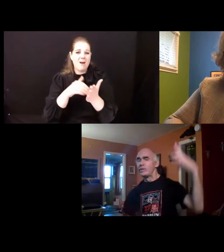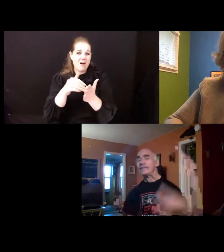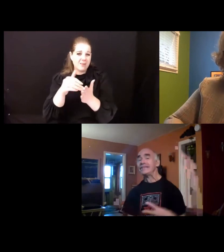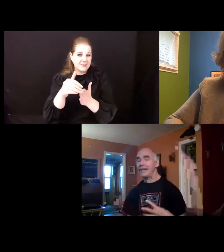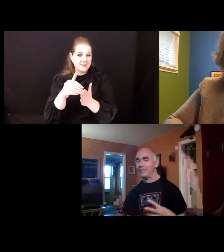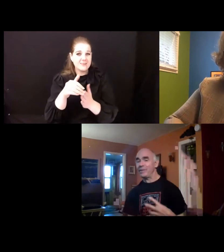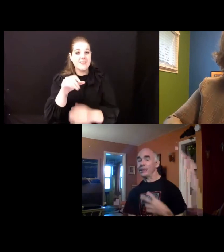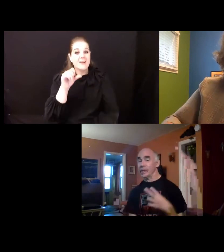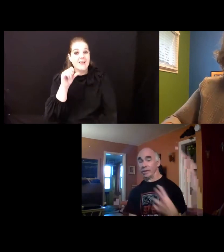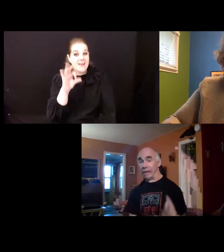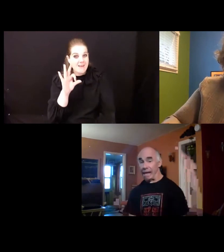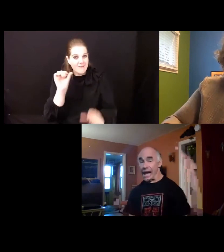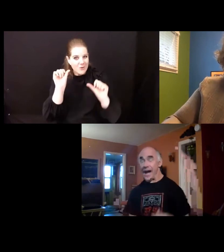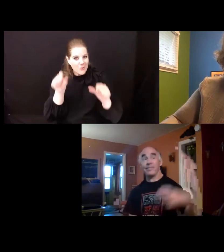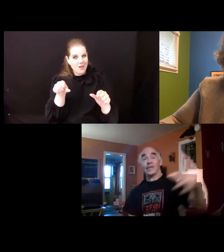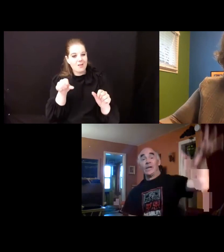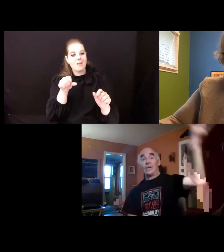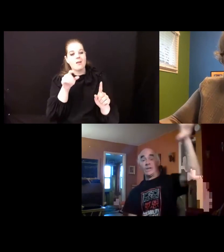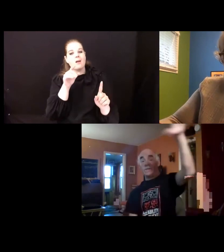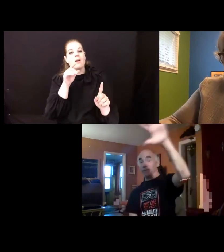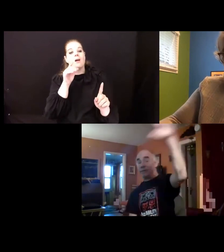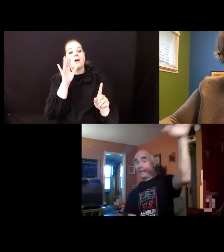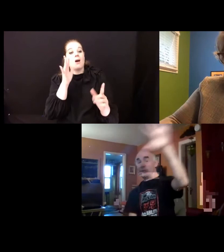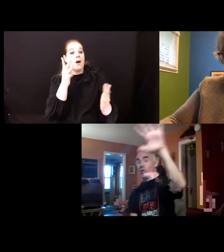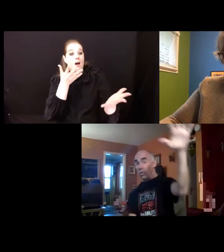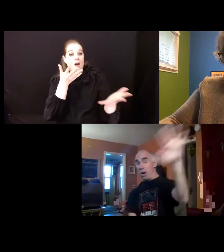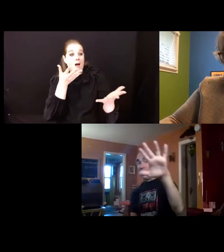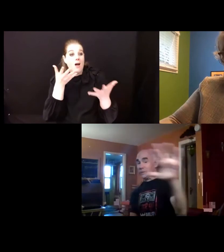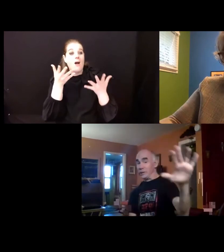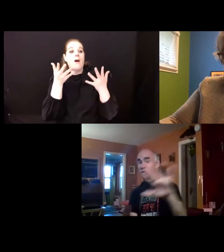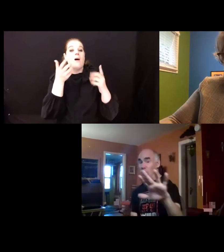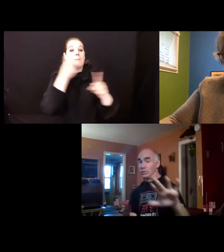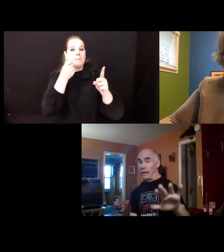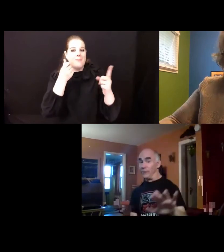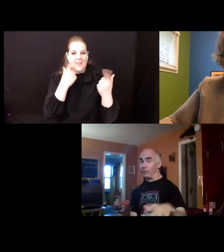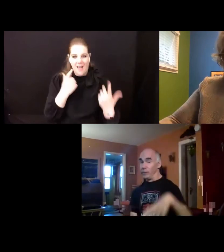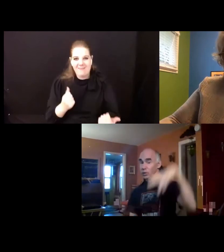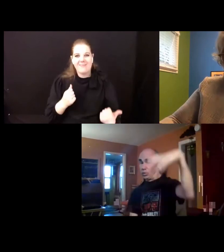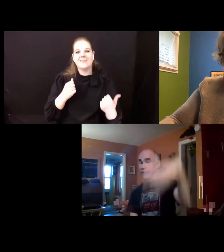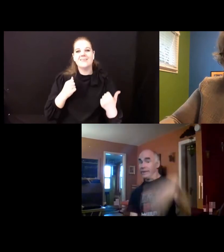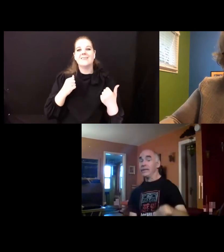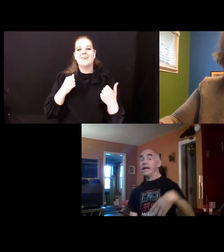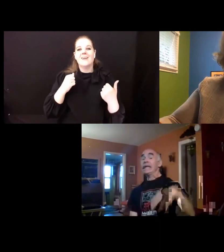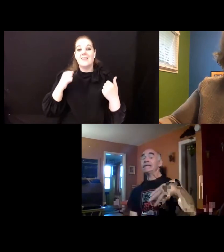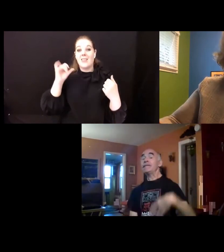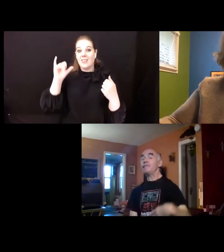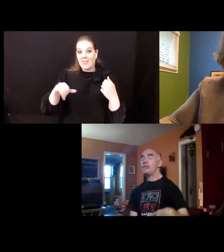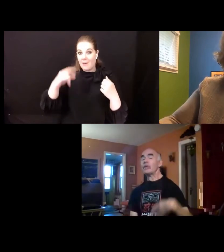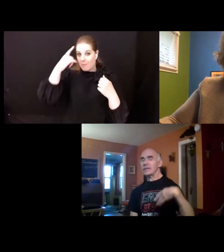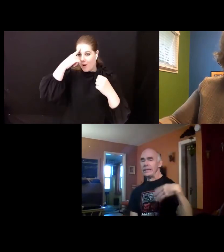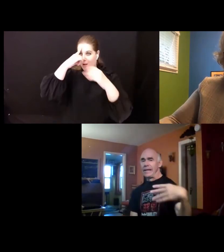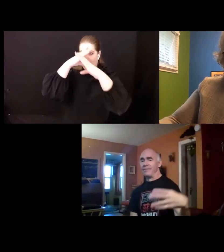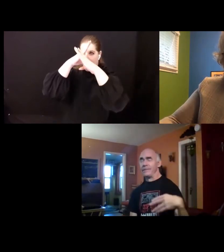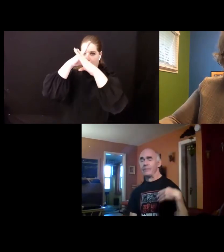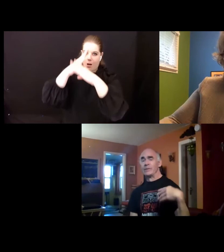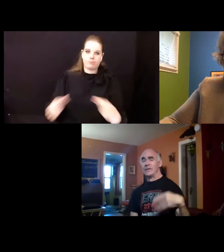you can get people to laugh, this invisible wall that goes up between people